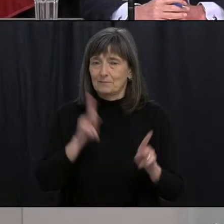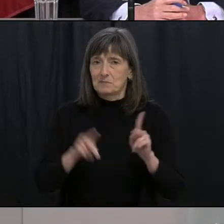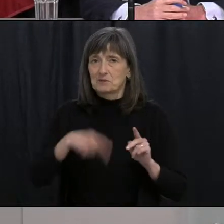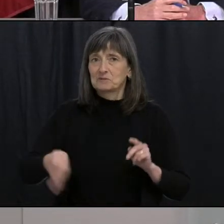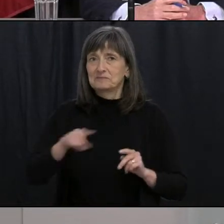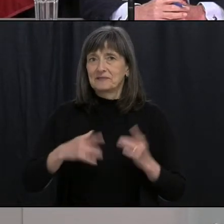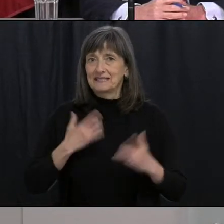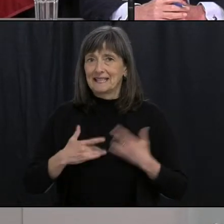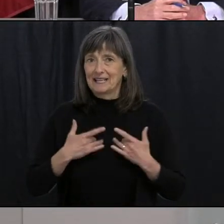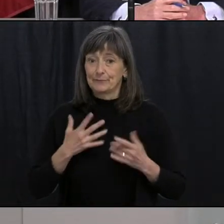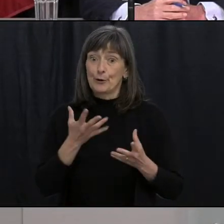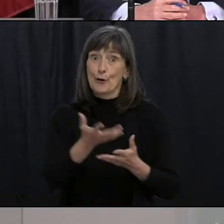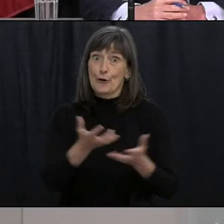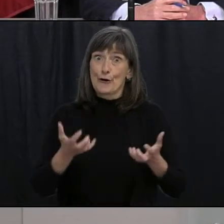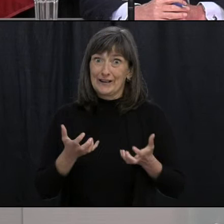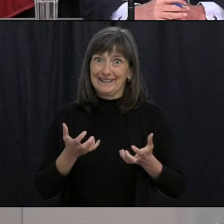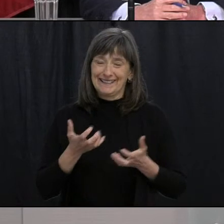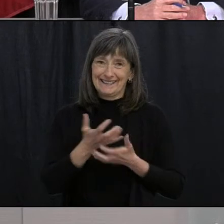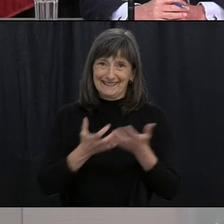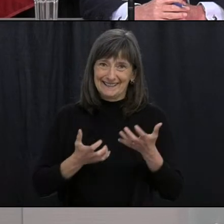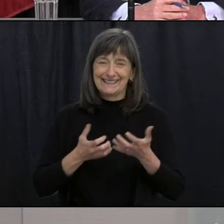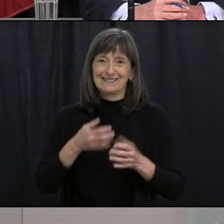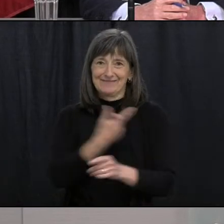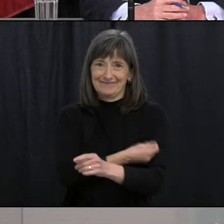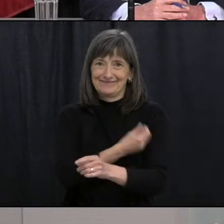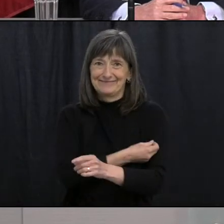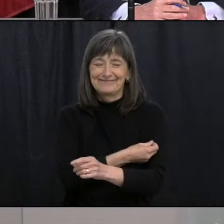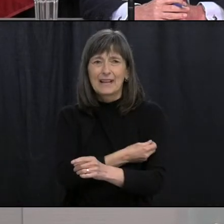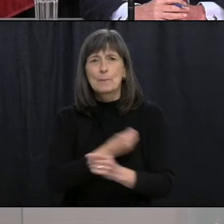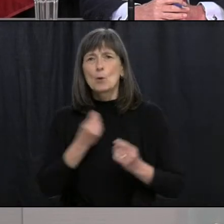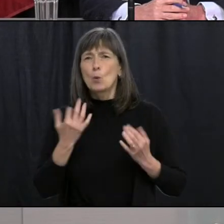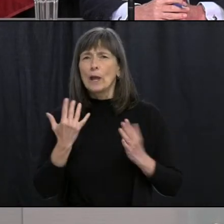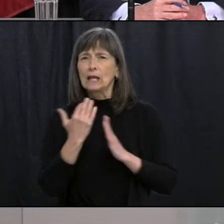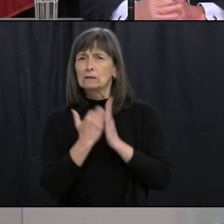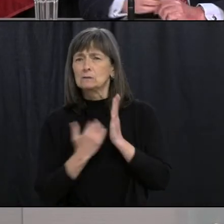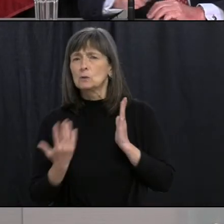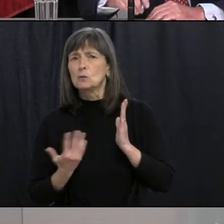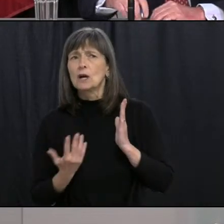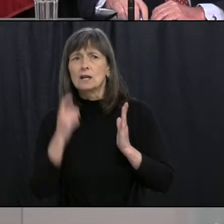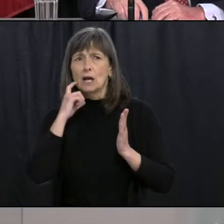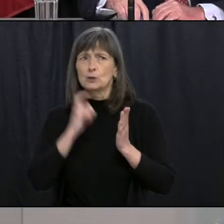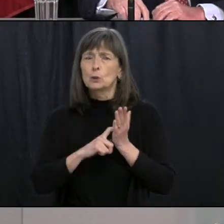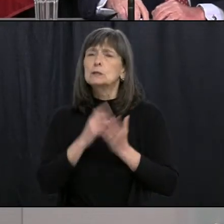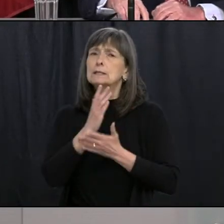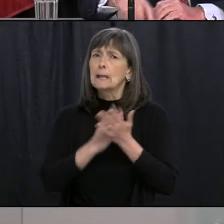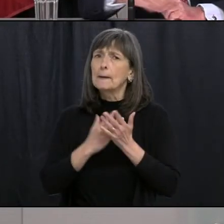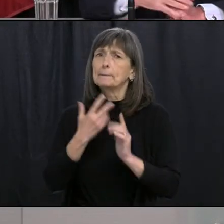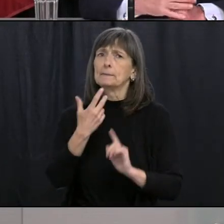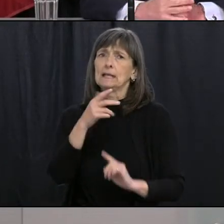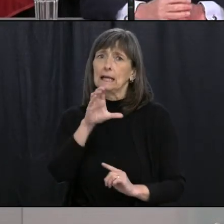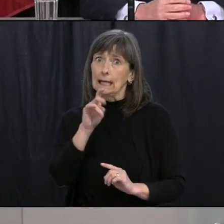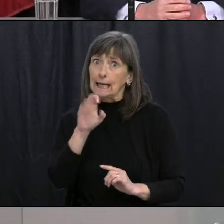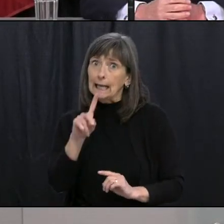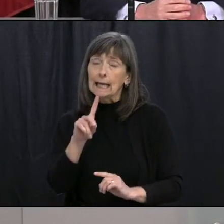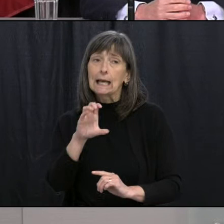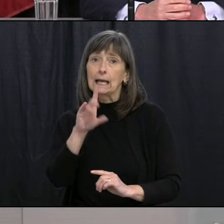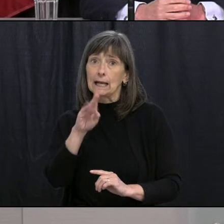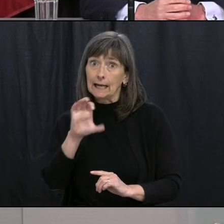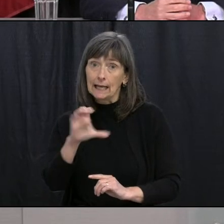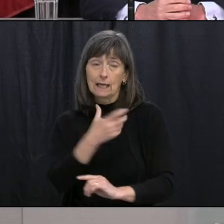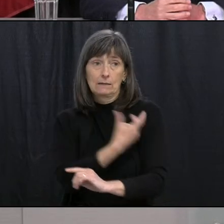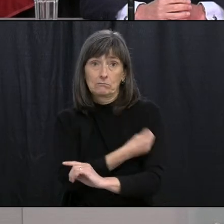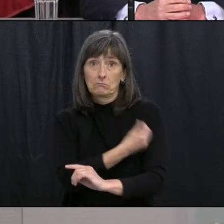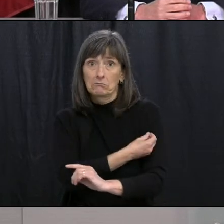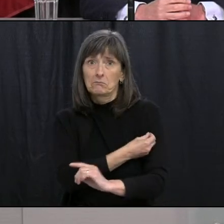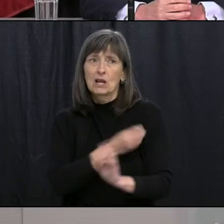wastage been like? I'm hearing that at some of the vaccine clinics that at the end of the day, there's a lineup to get through them, but still they